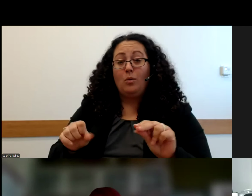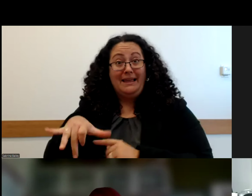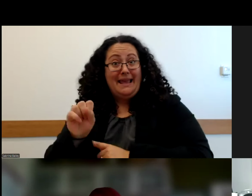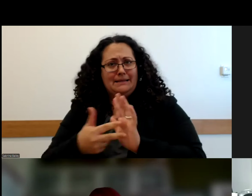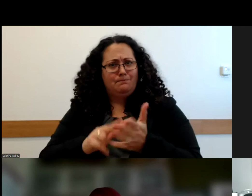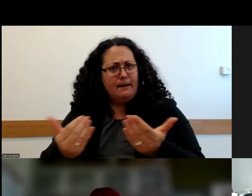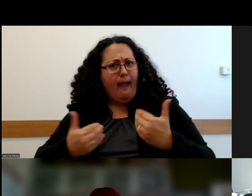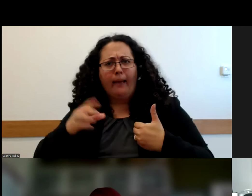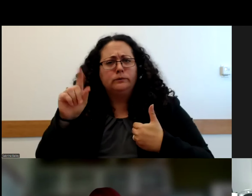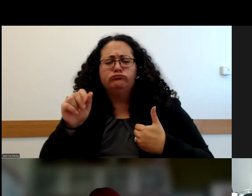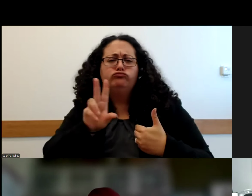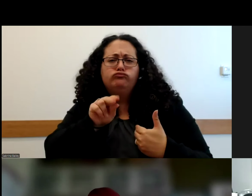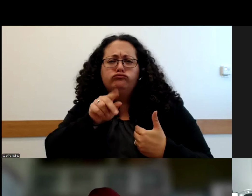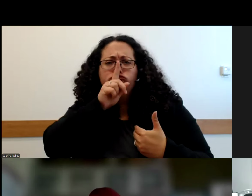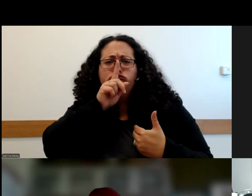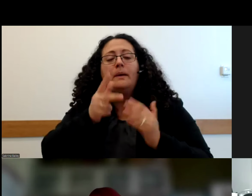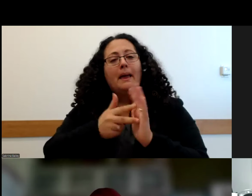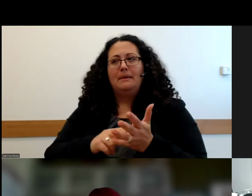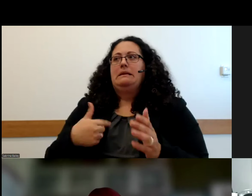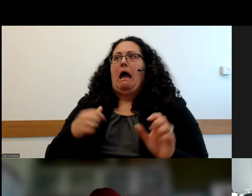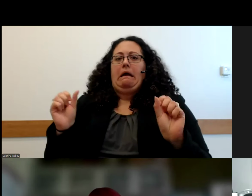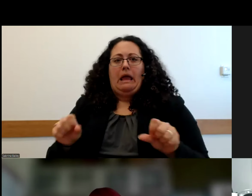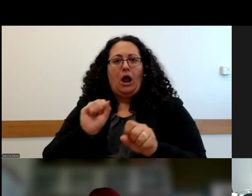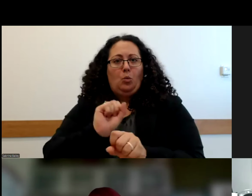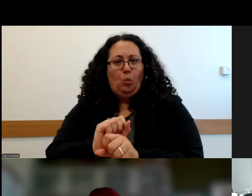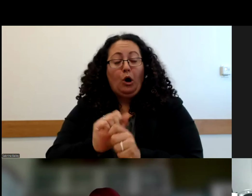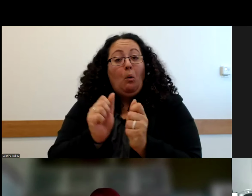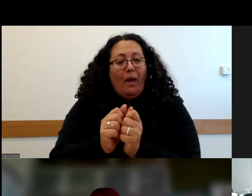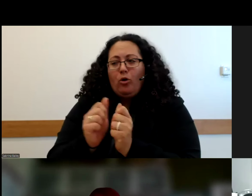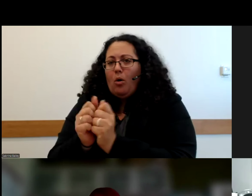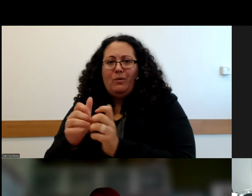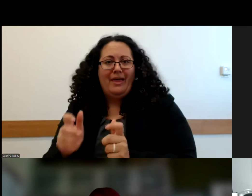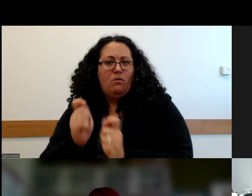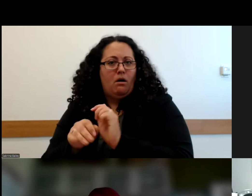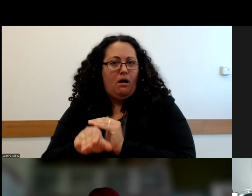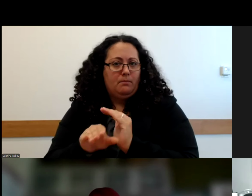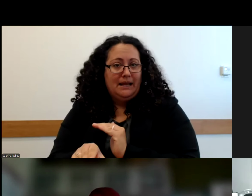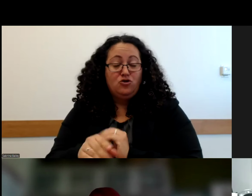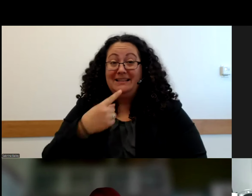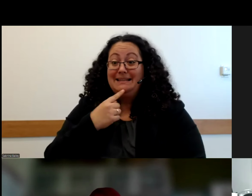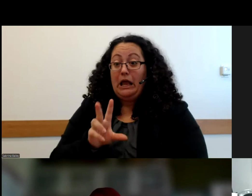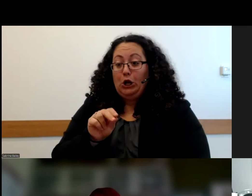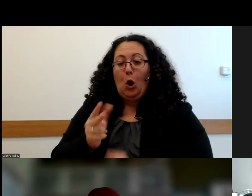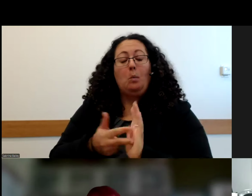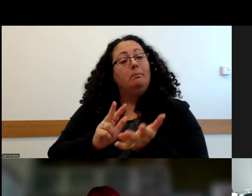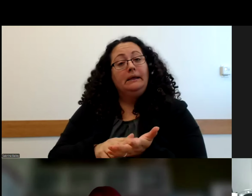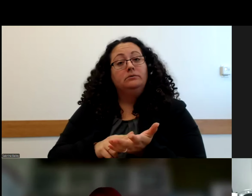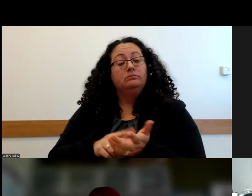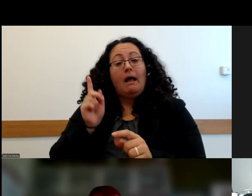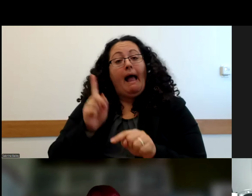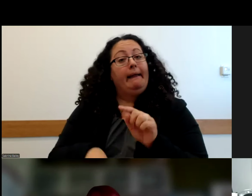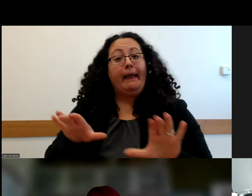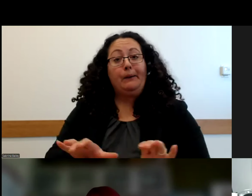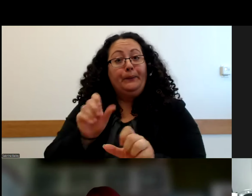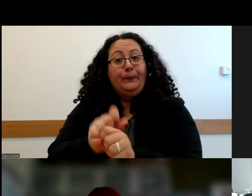a disability, and so it just says I can do the job with or without accommodation. Answering no would tell me that I can't do the job